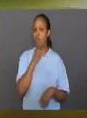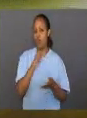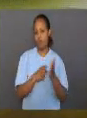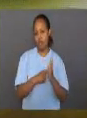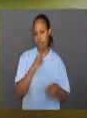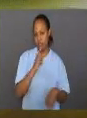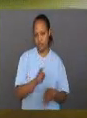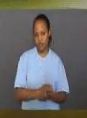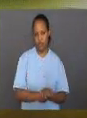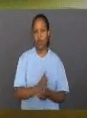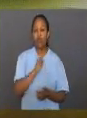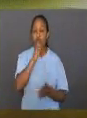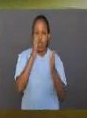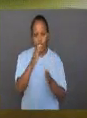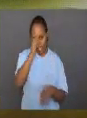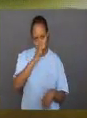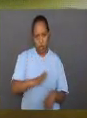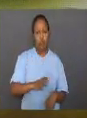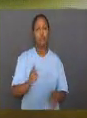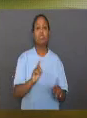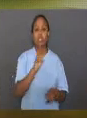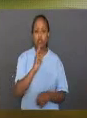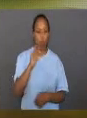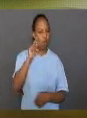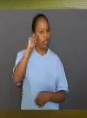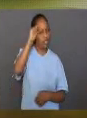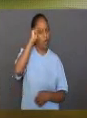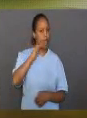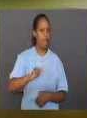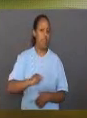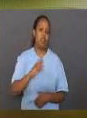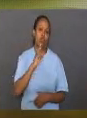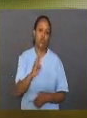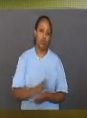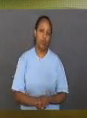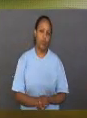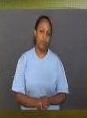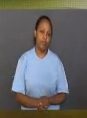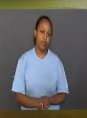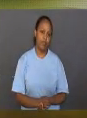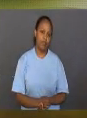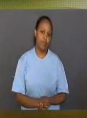Truthful people are honest, reliable, and loyal.